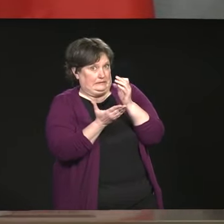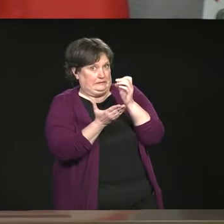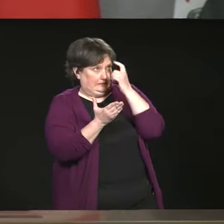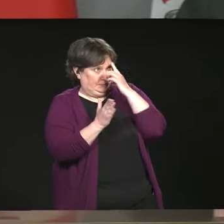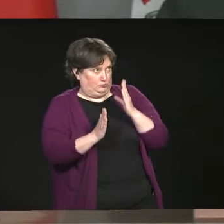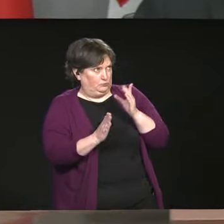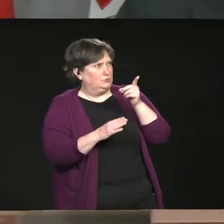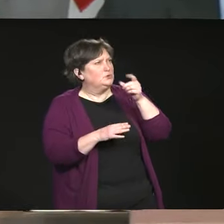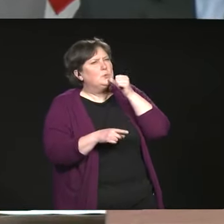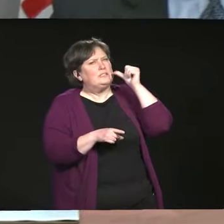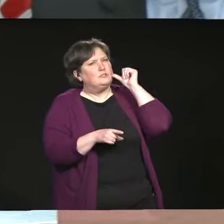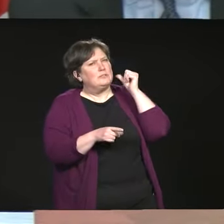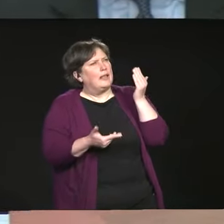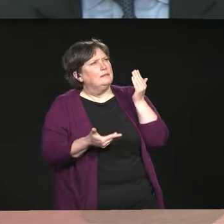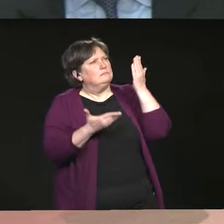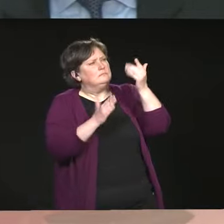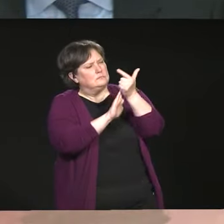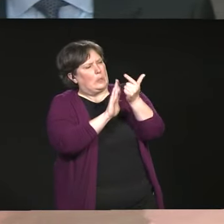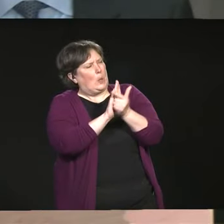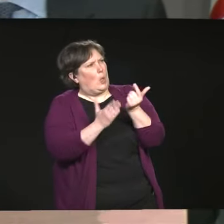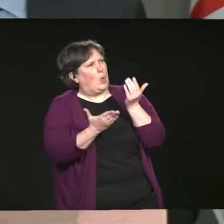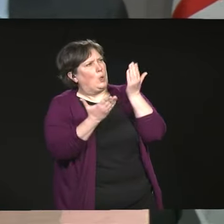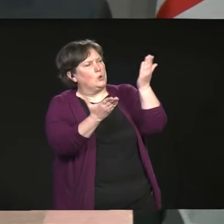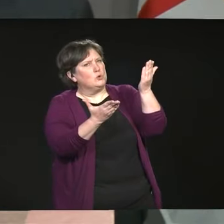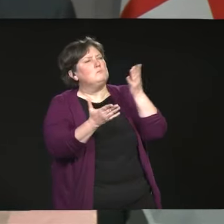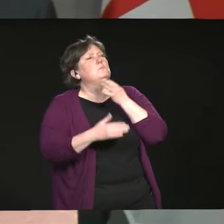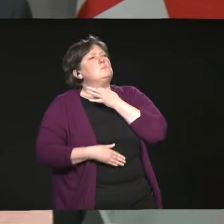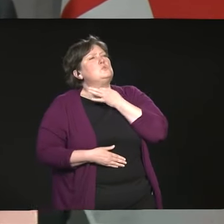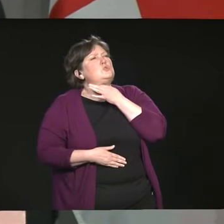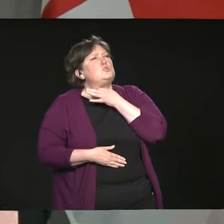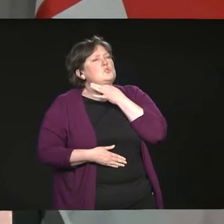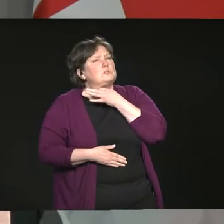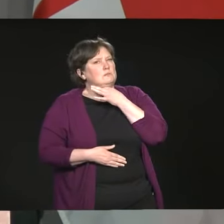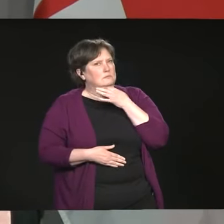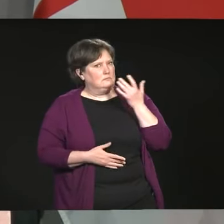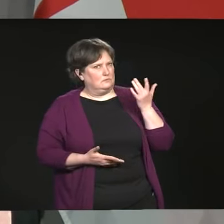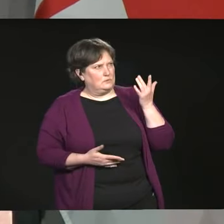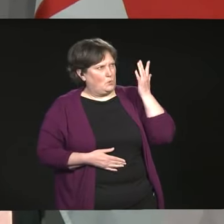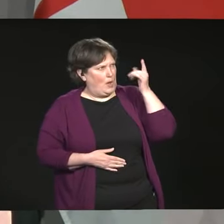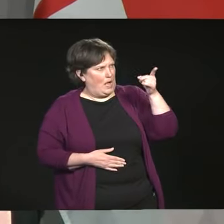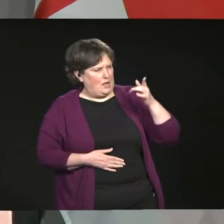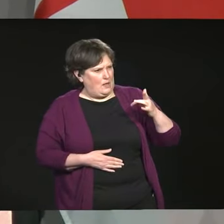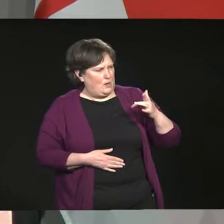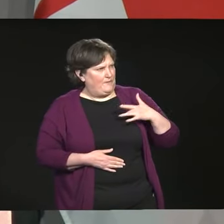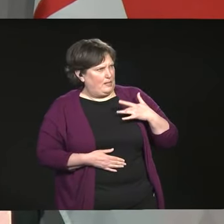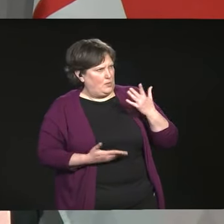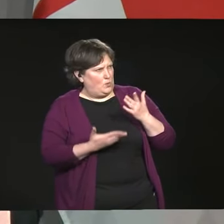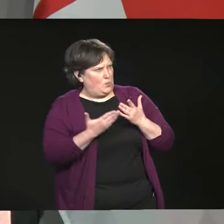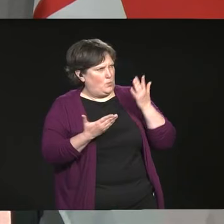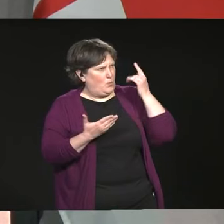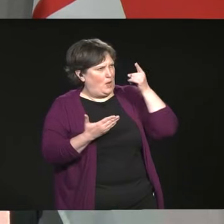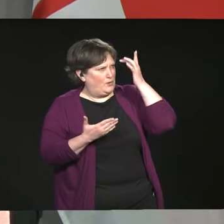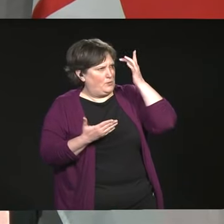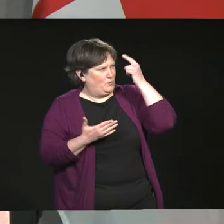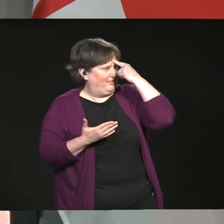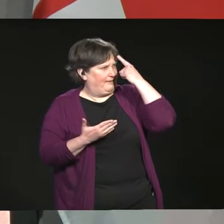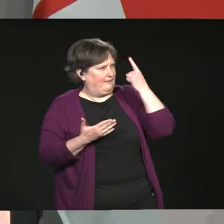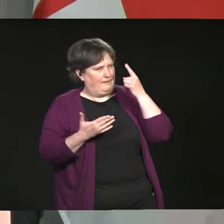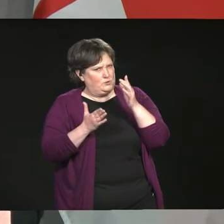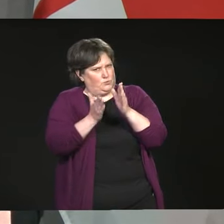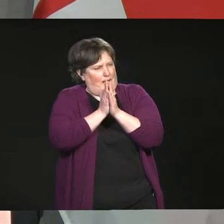I'd like to know what made you think that it would be a good idea to ask Parliament for the powers to tax and